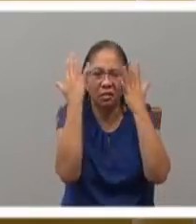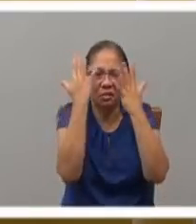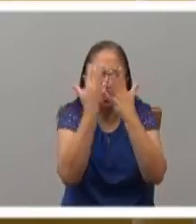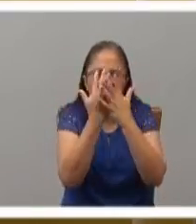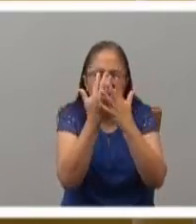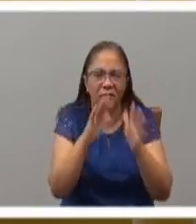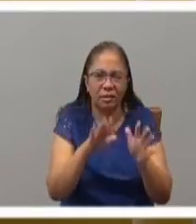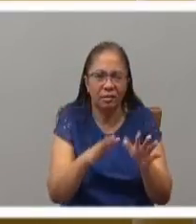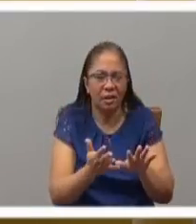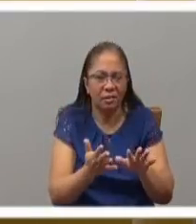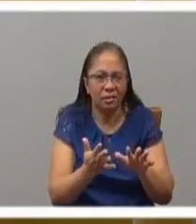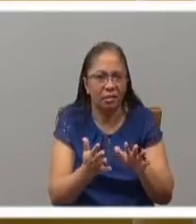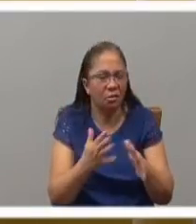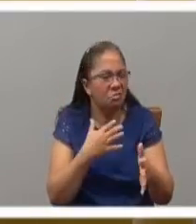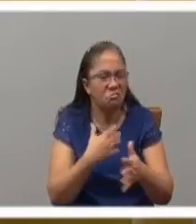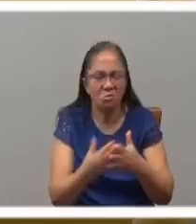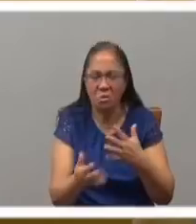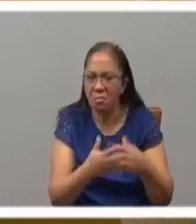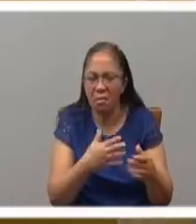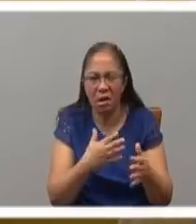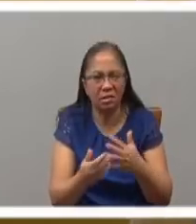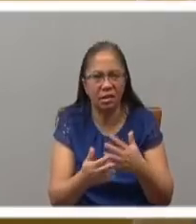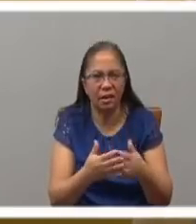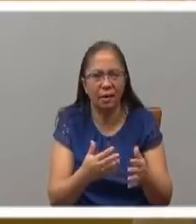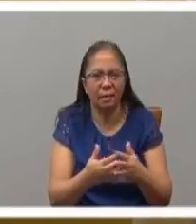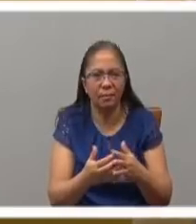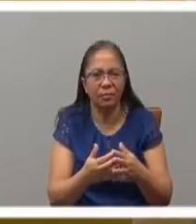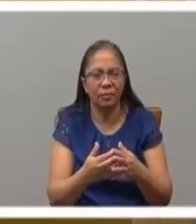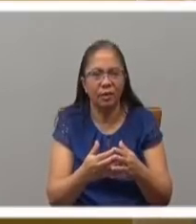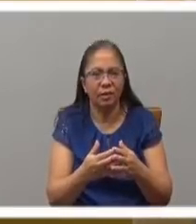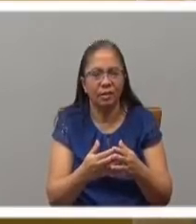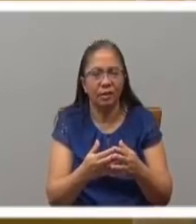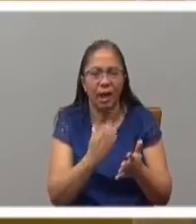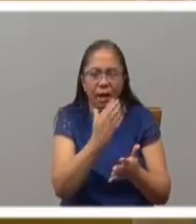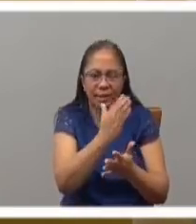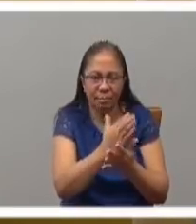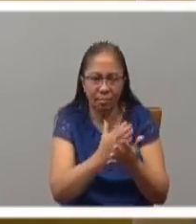death is a reality in the human journey,